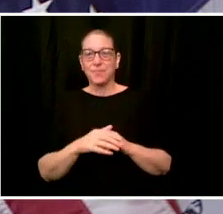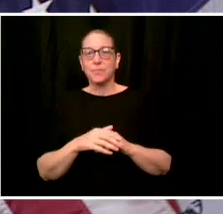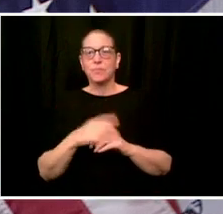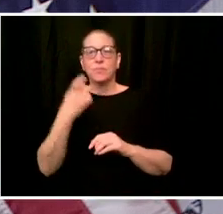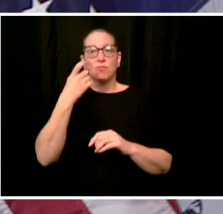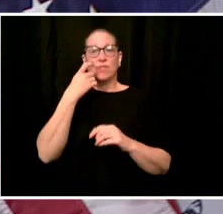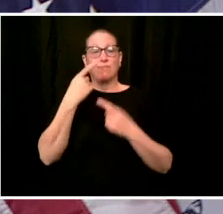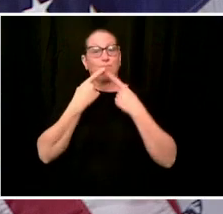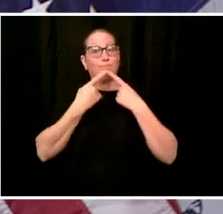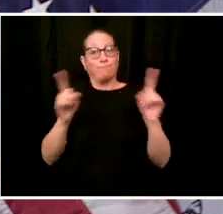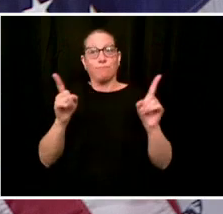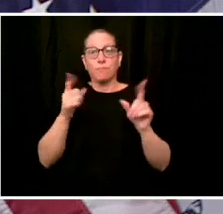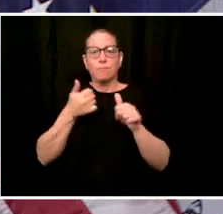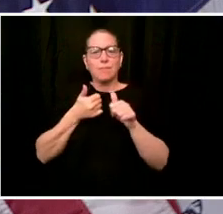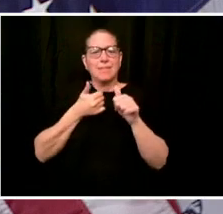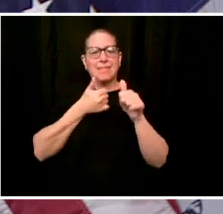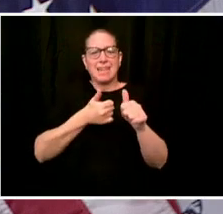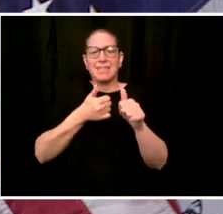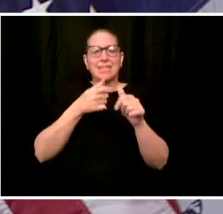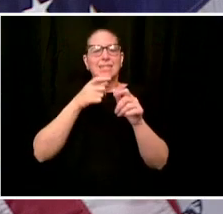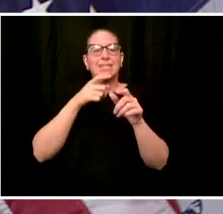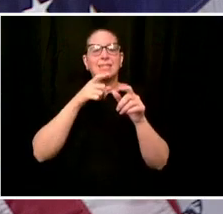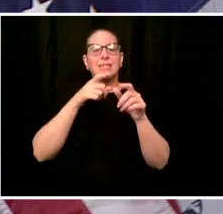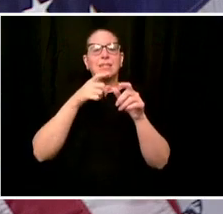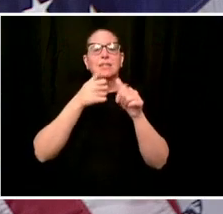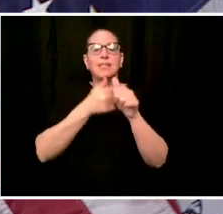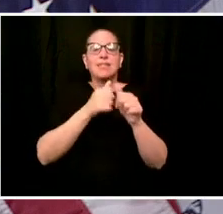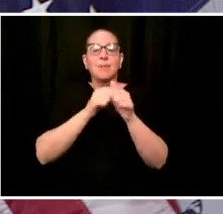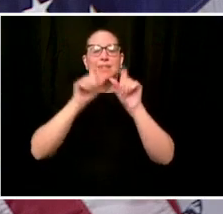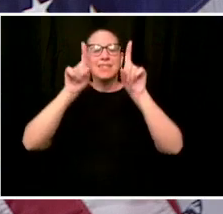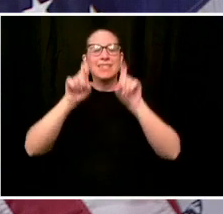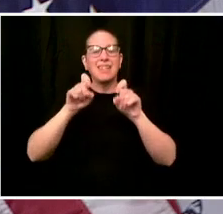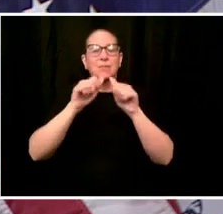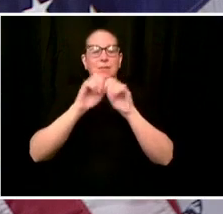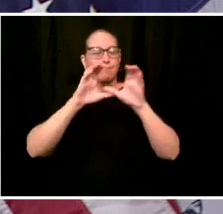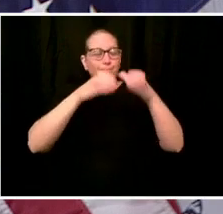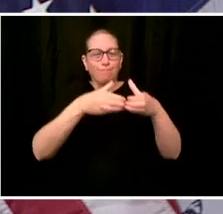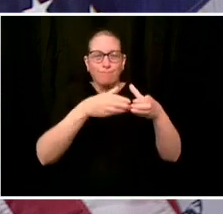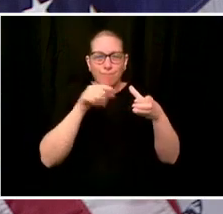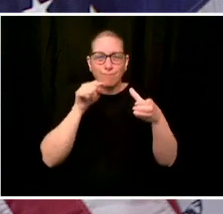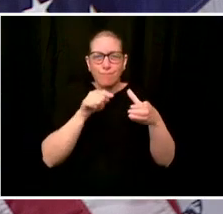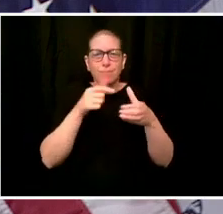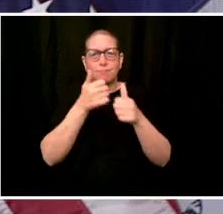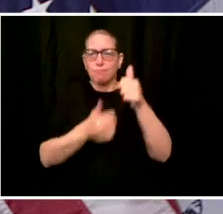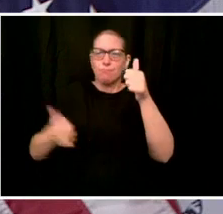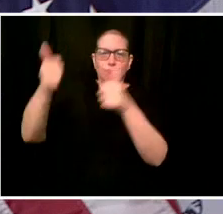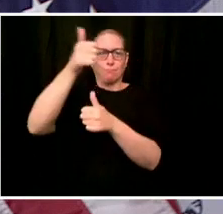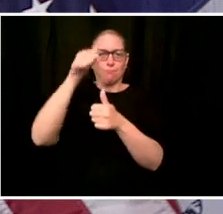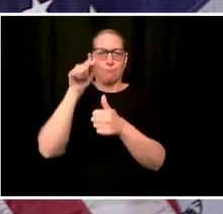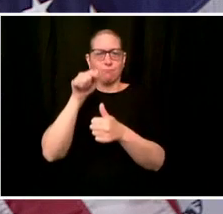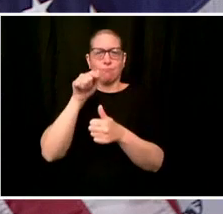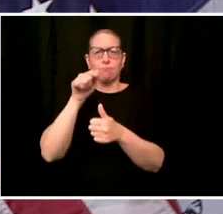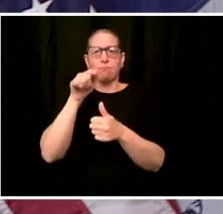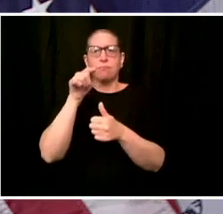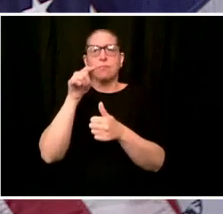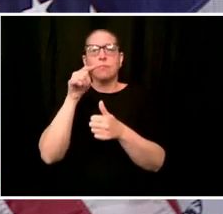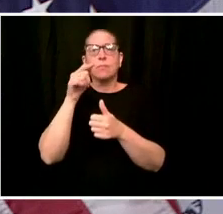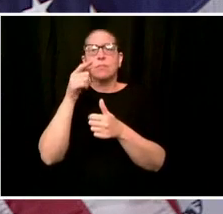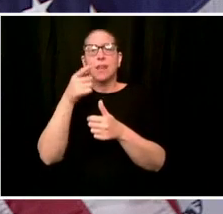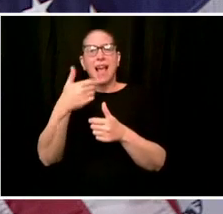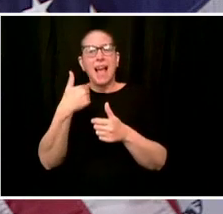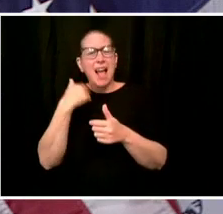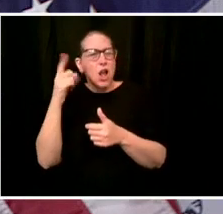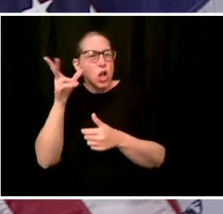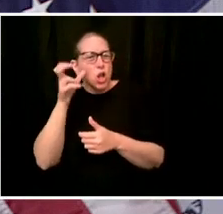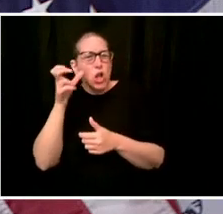Amy Dixon told Politico that the interviewing process set back the launch of the program by at least a week.